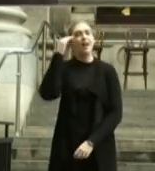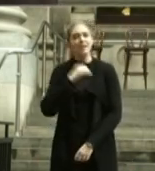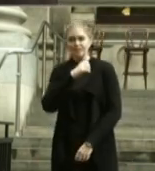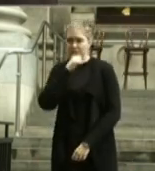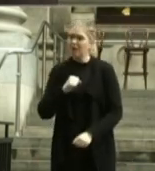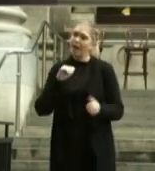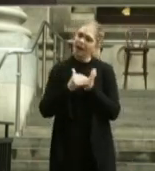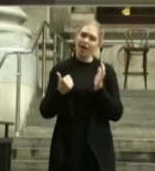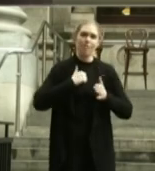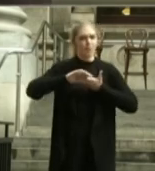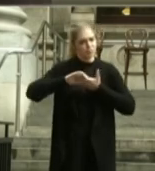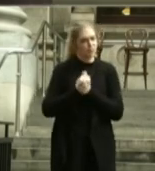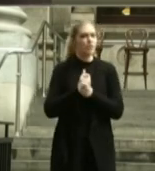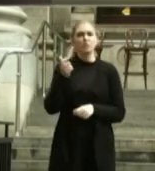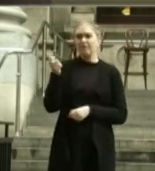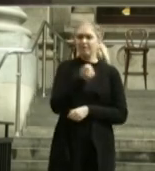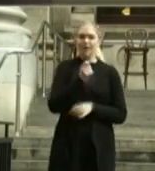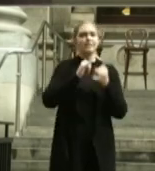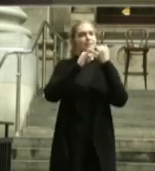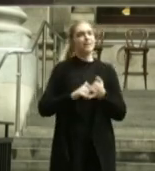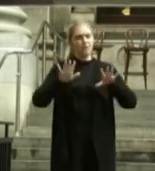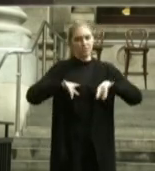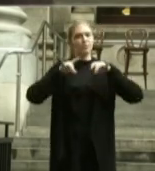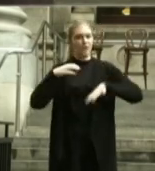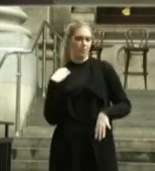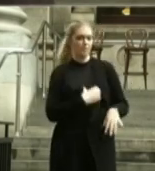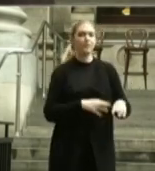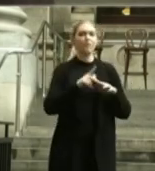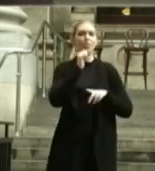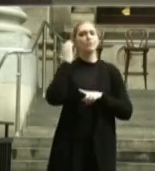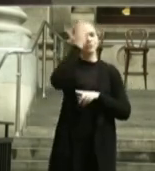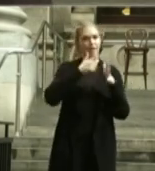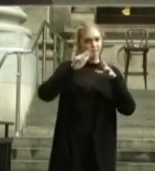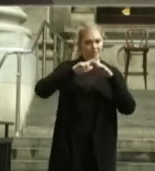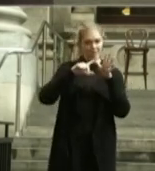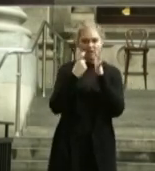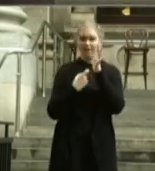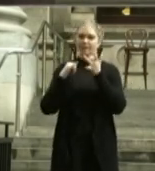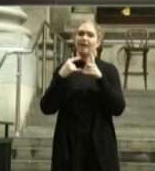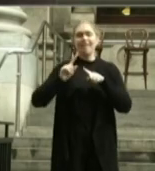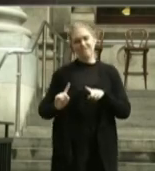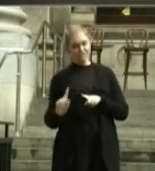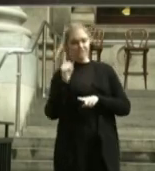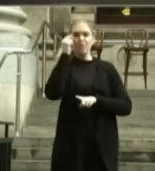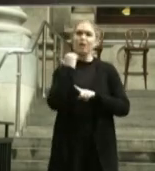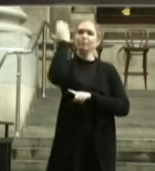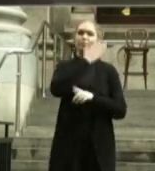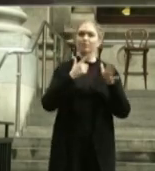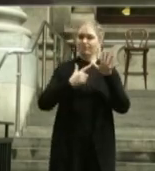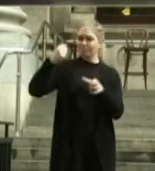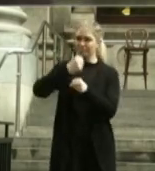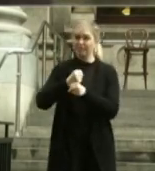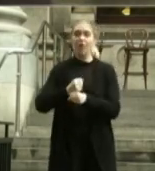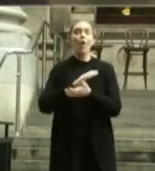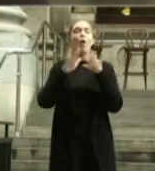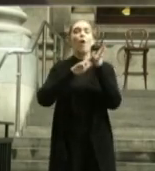Ladies and gentlemen, it is now my privilege to now invite South Australia's Minister for Aboriginal Affairs and First Aboriginal Attorney General, the